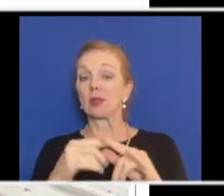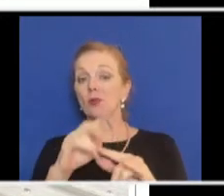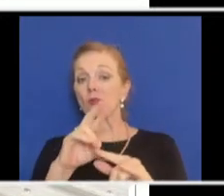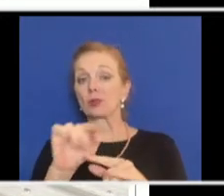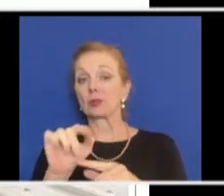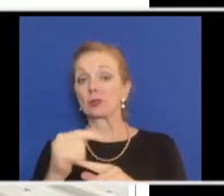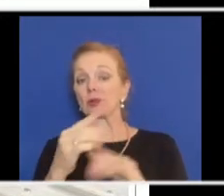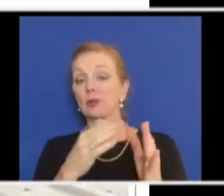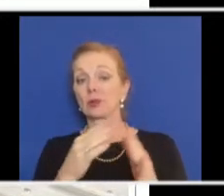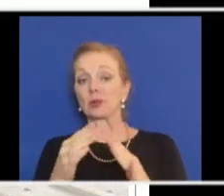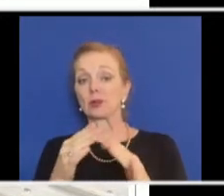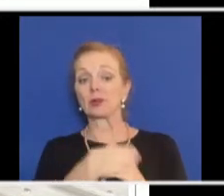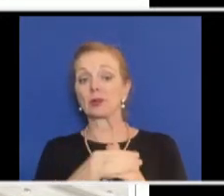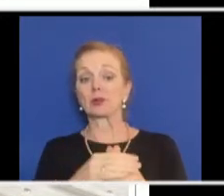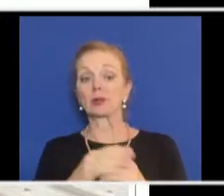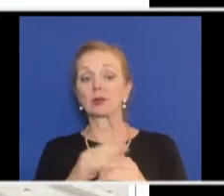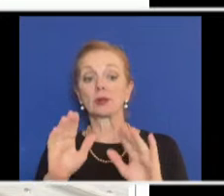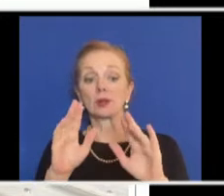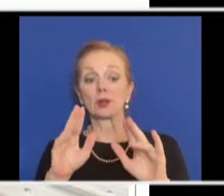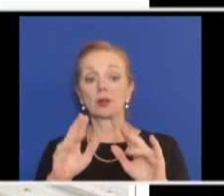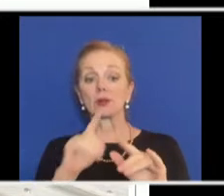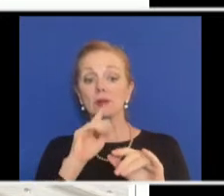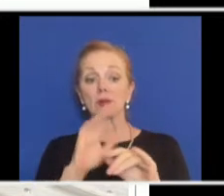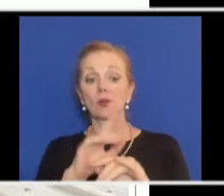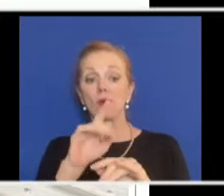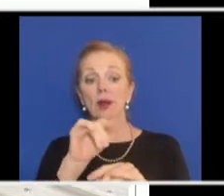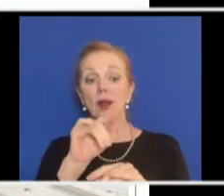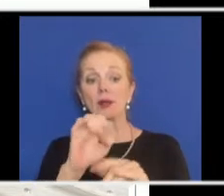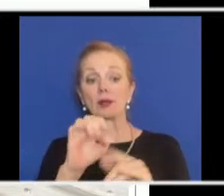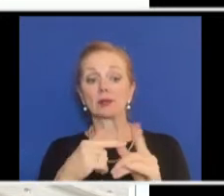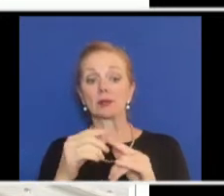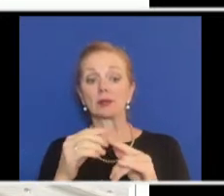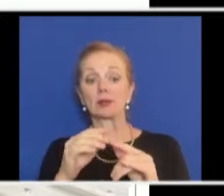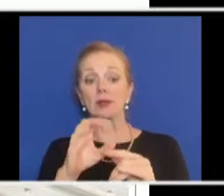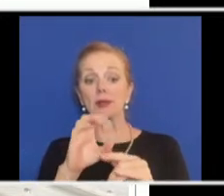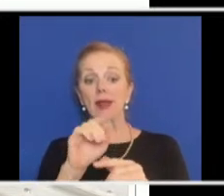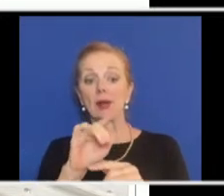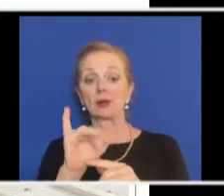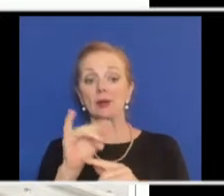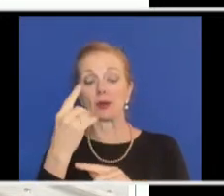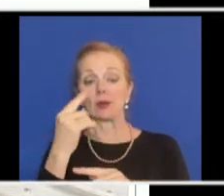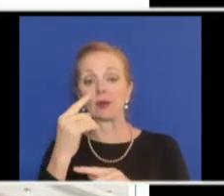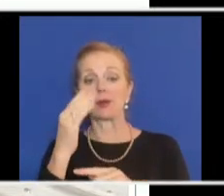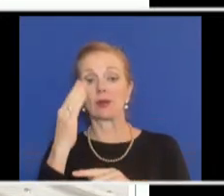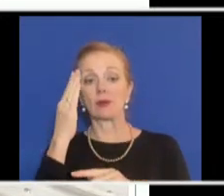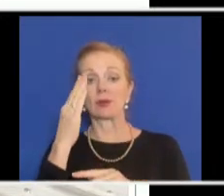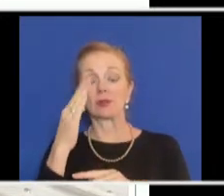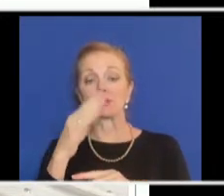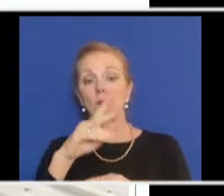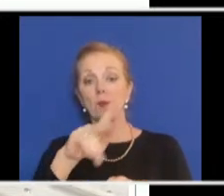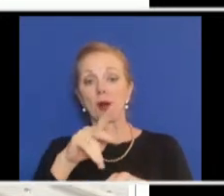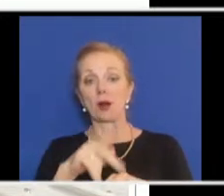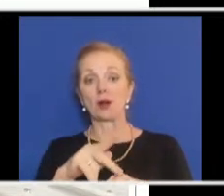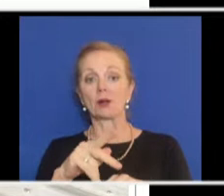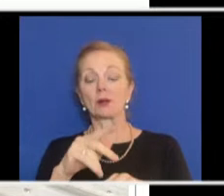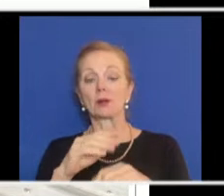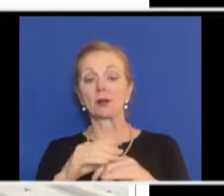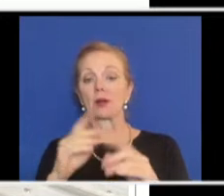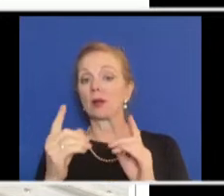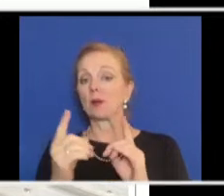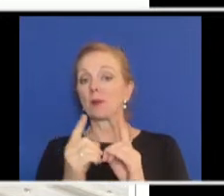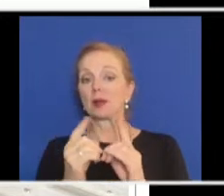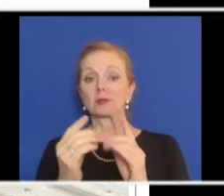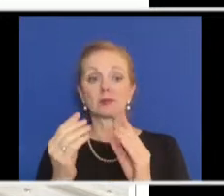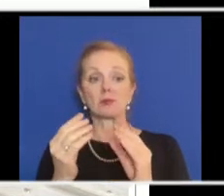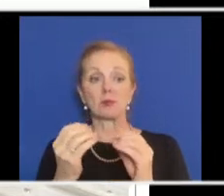Tischer has agreed to dedicate one acre of the site to the county for a future Park the petitioners Met numerous times with